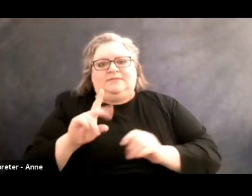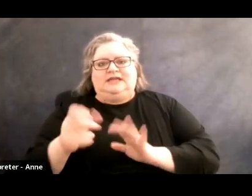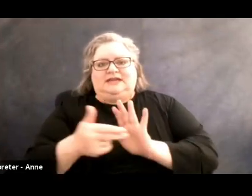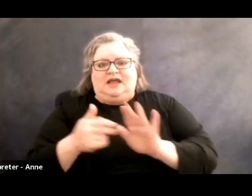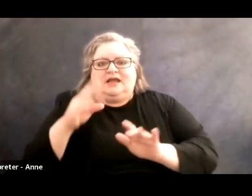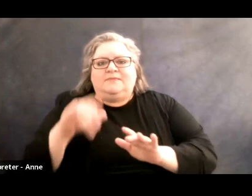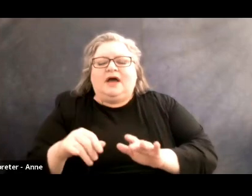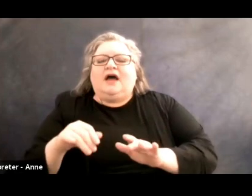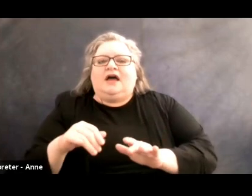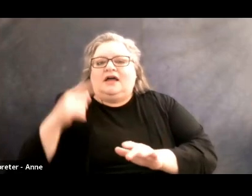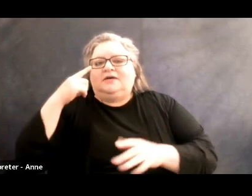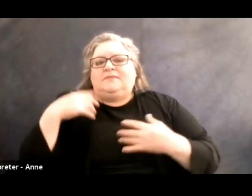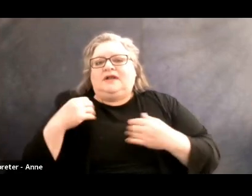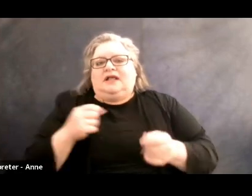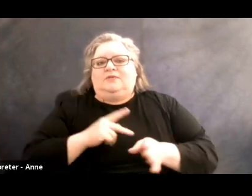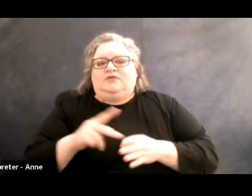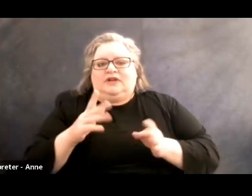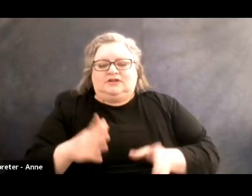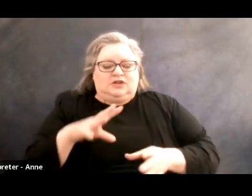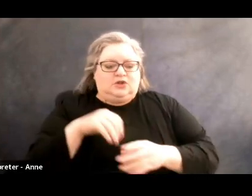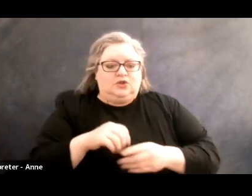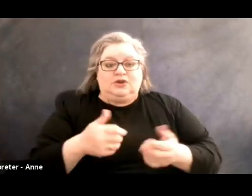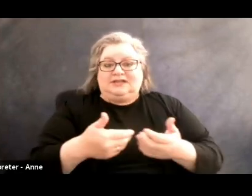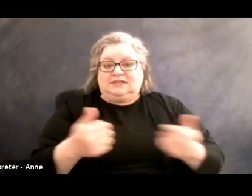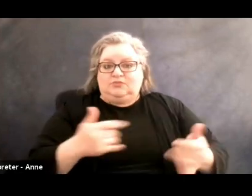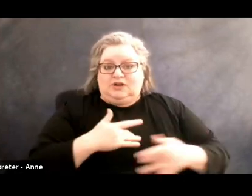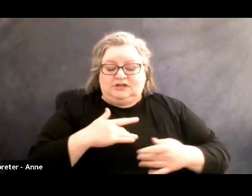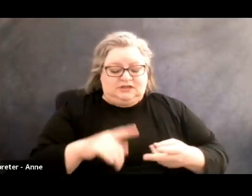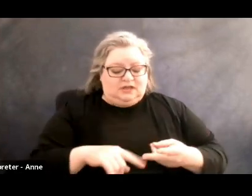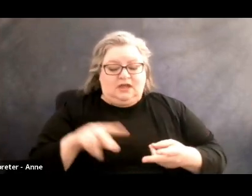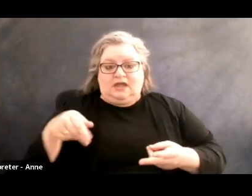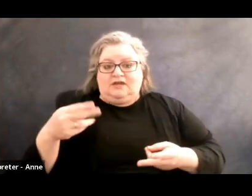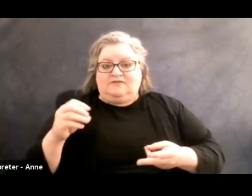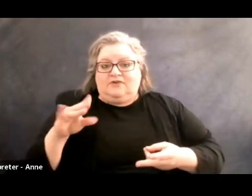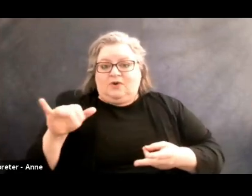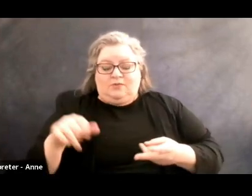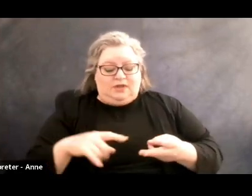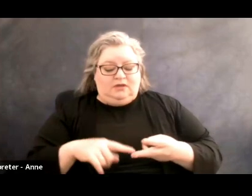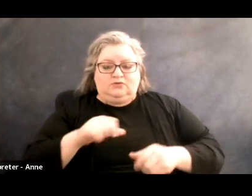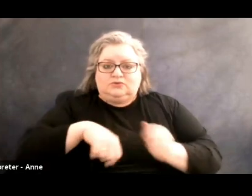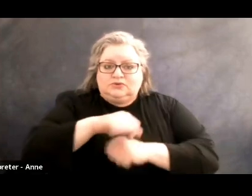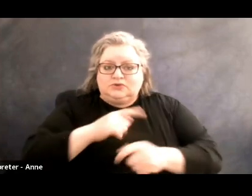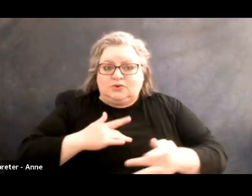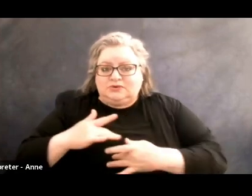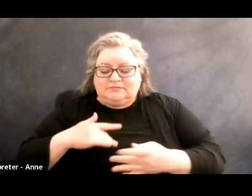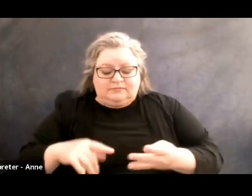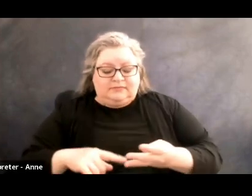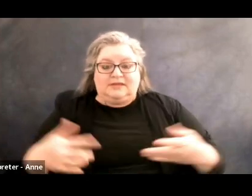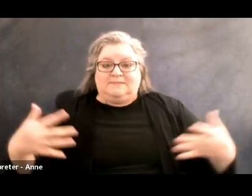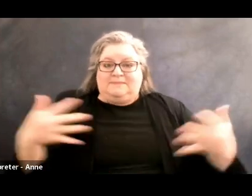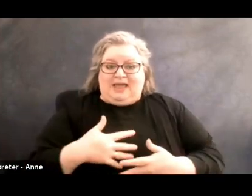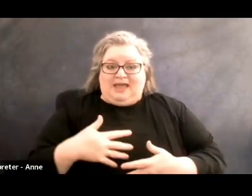mental health professionals, including separation anxiety, phobia, social anxiety, panic